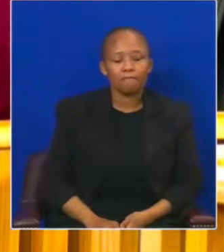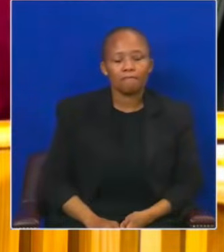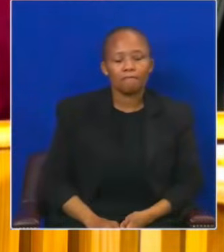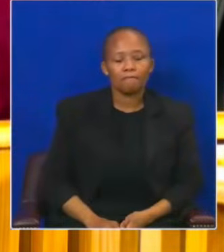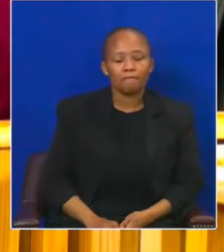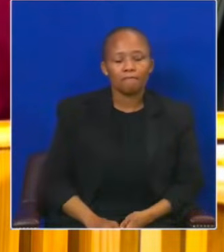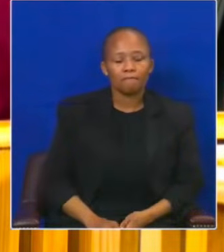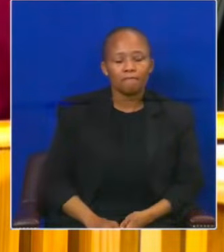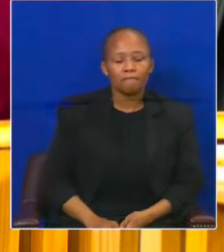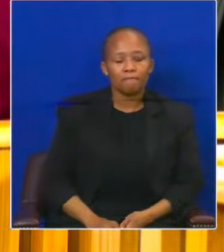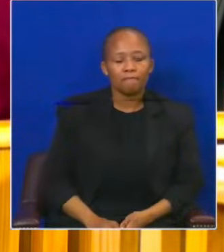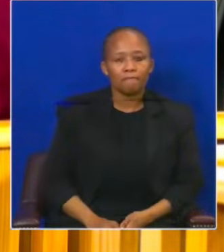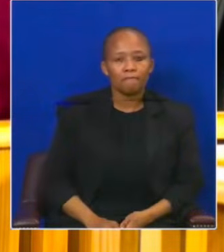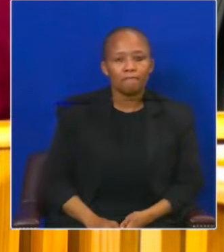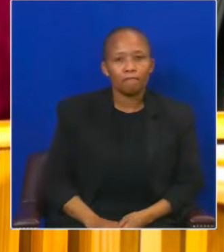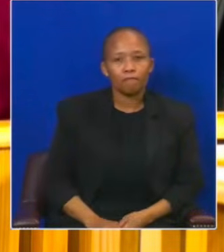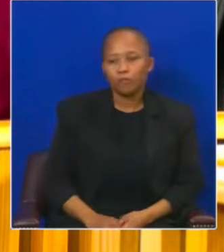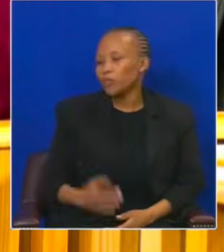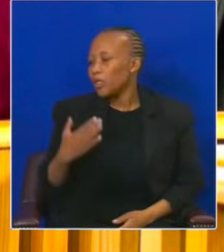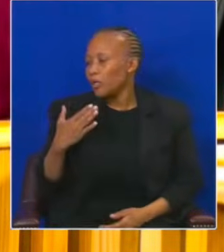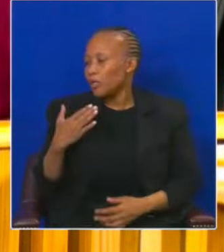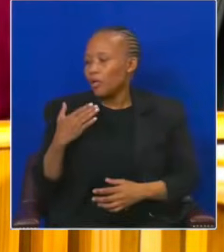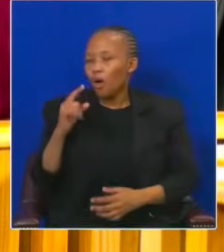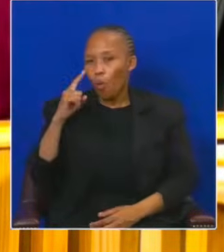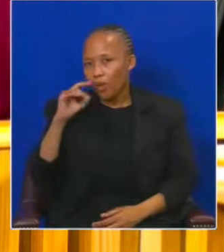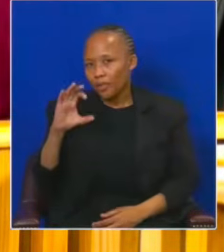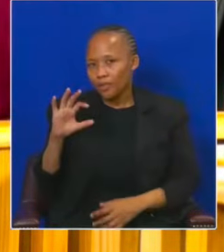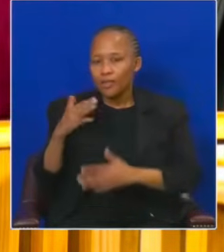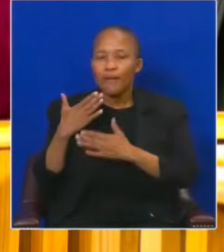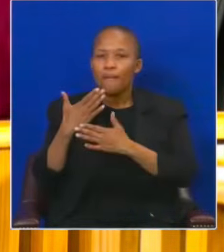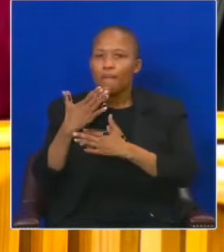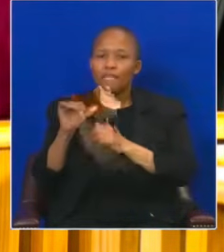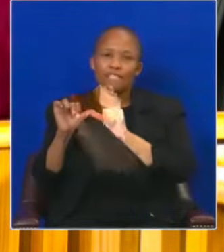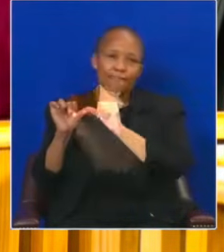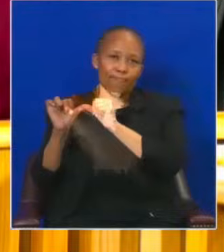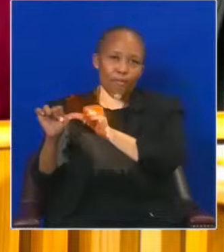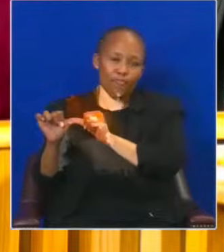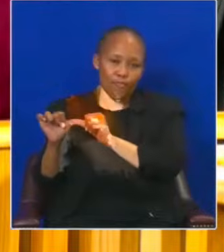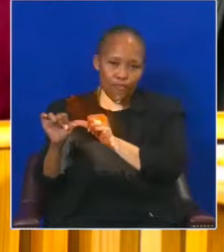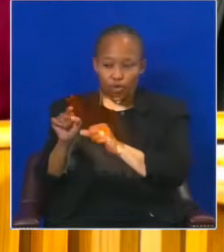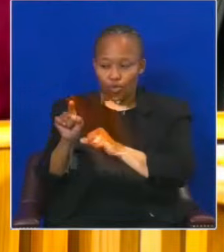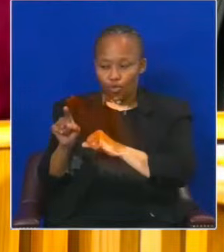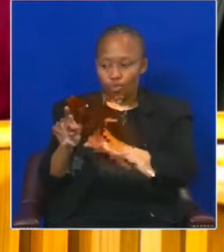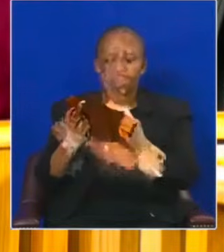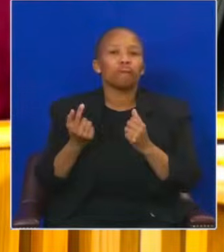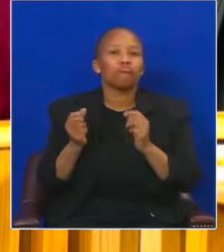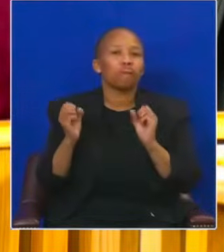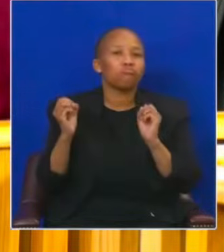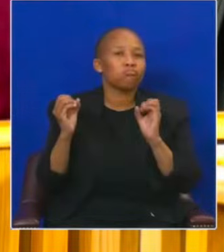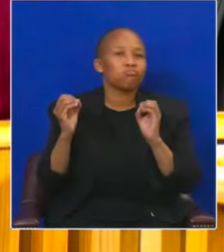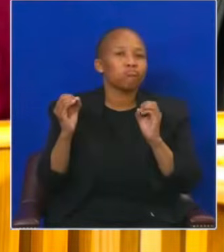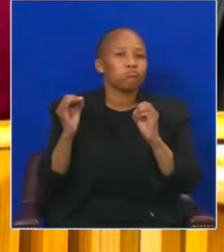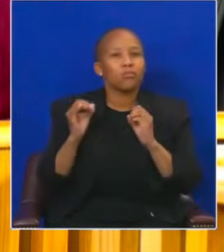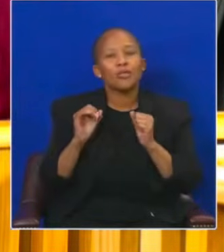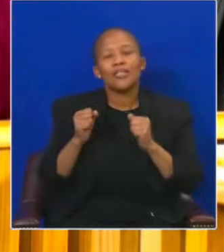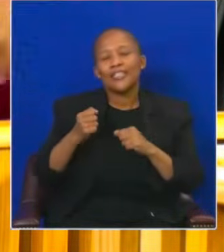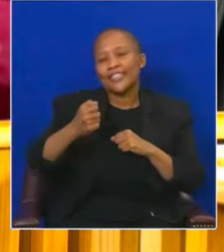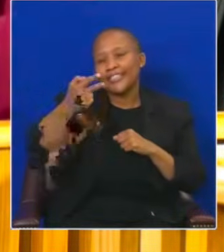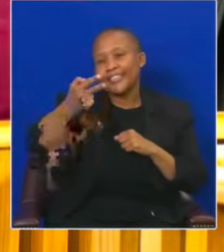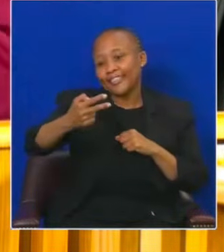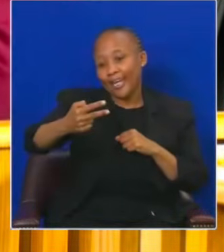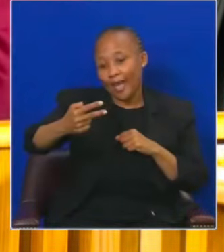Please proceed, witness C. You were dealing with the second last sentence of paragraph